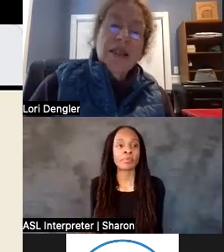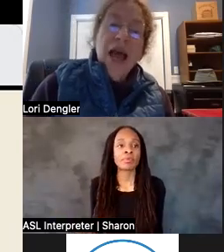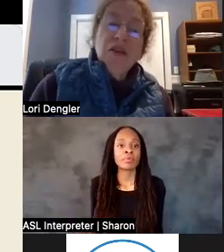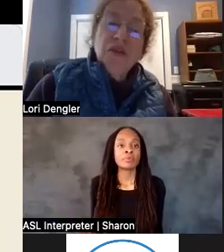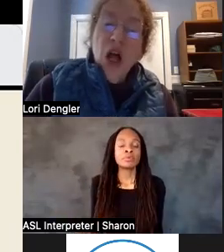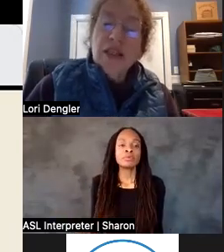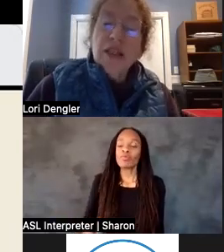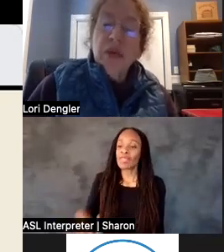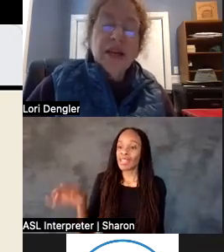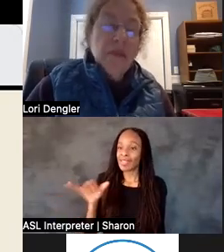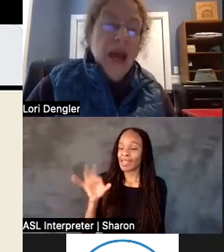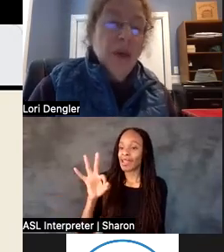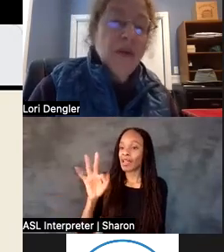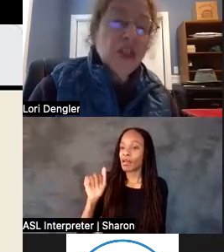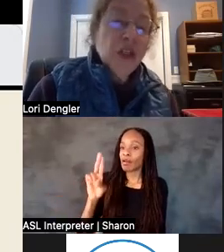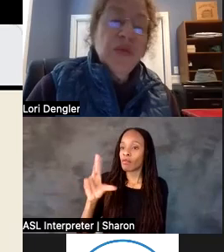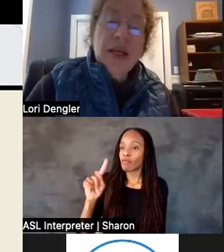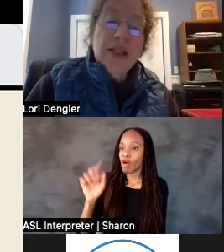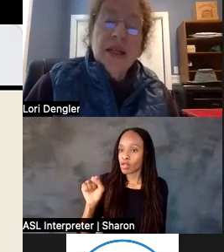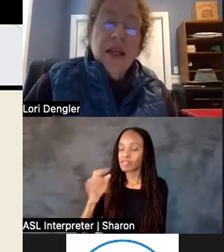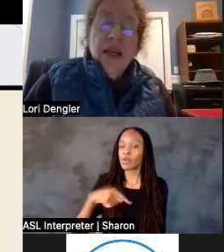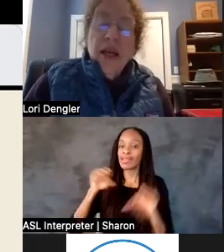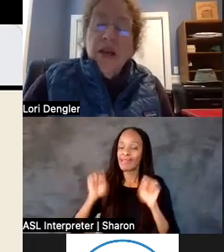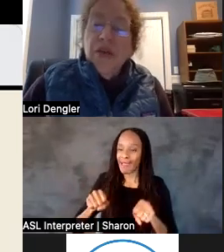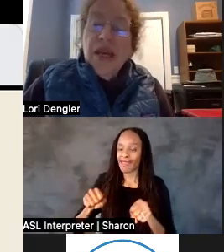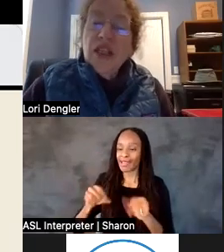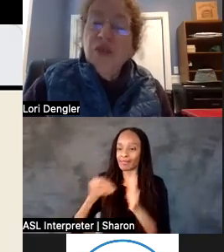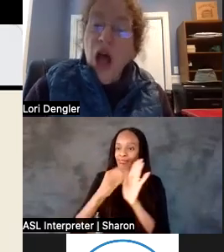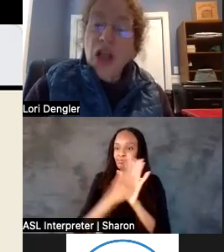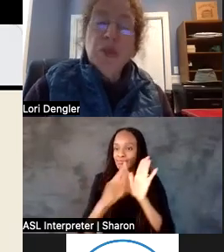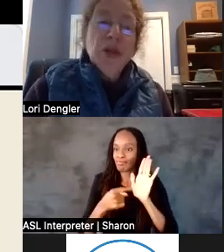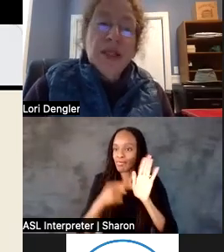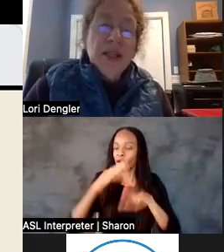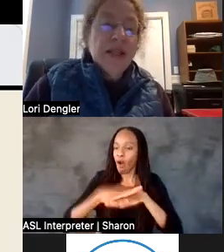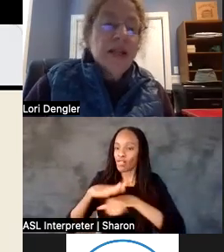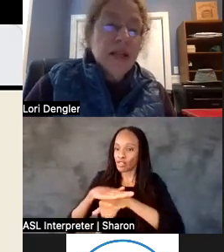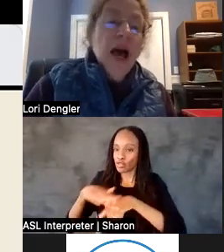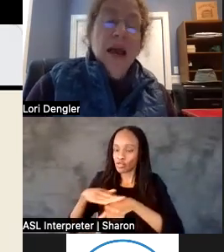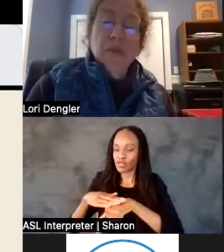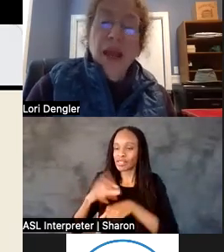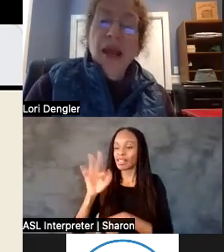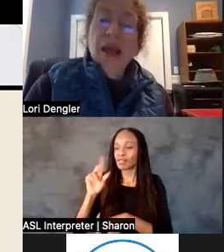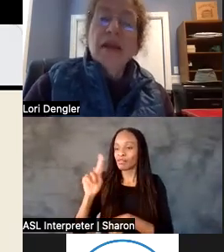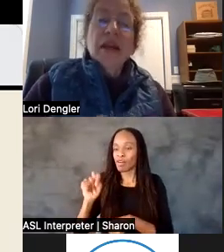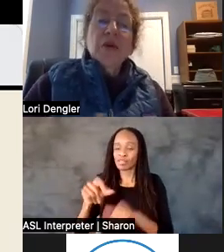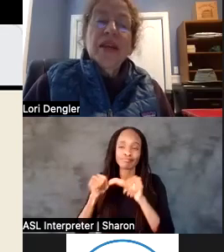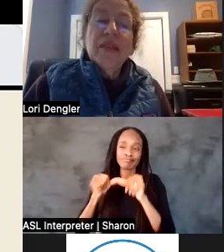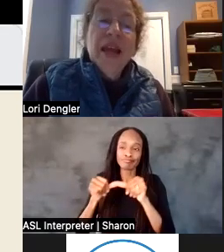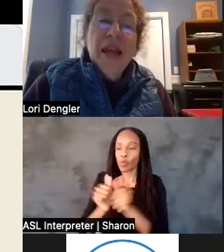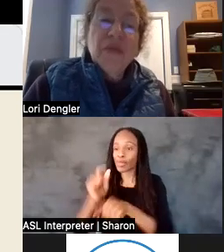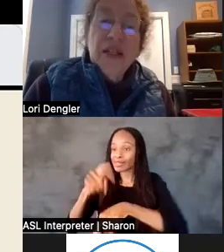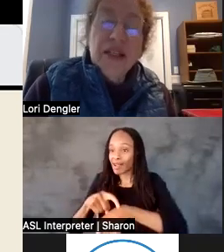Just like faults that we can map on the surface, these faults persist in time. And